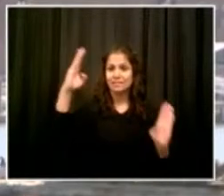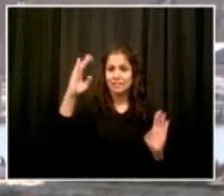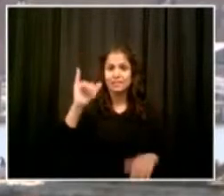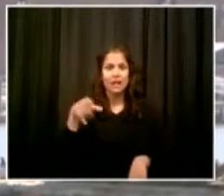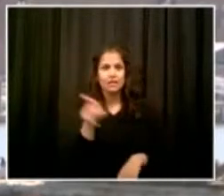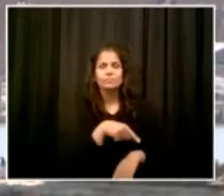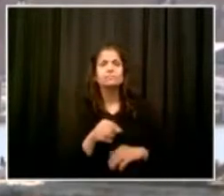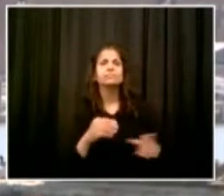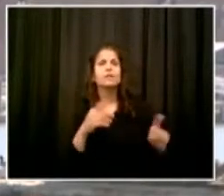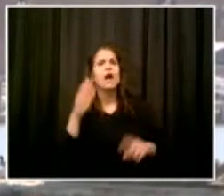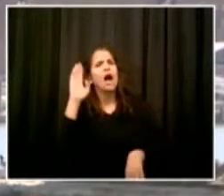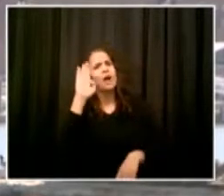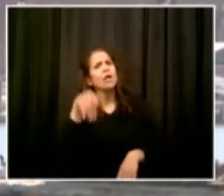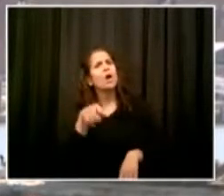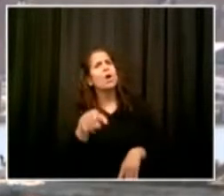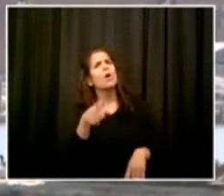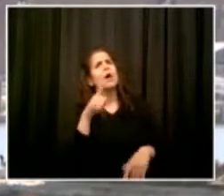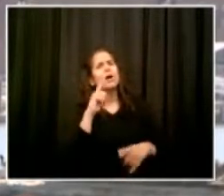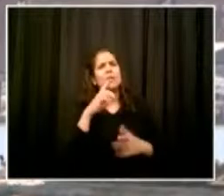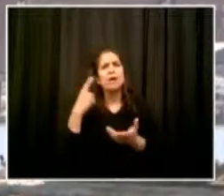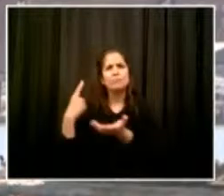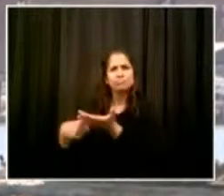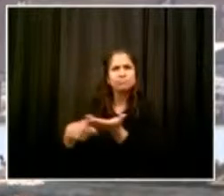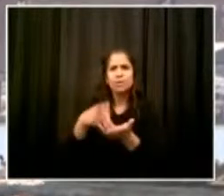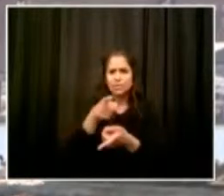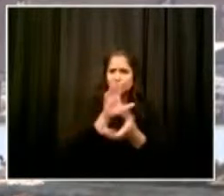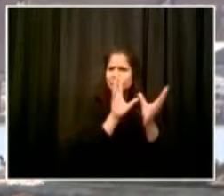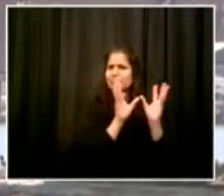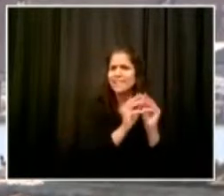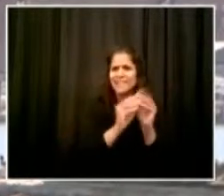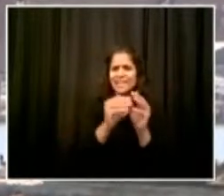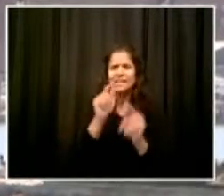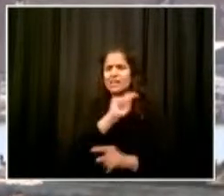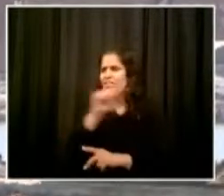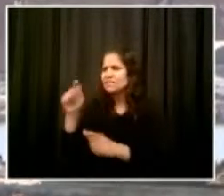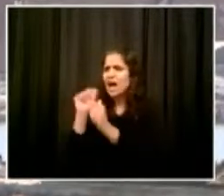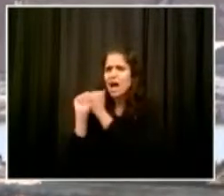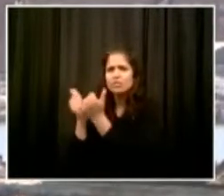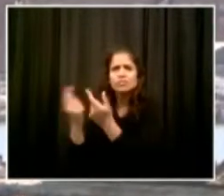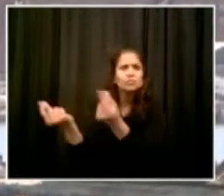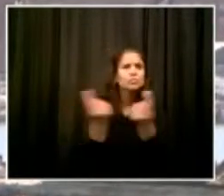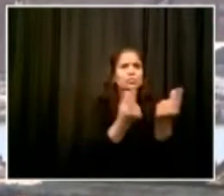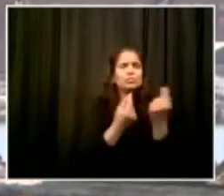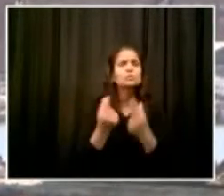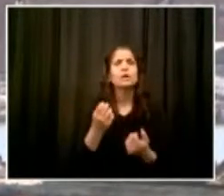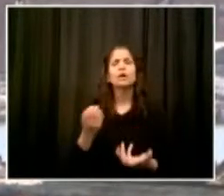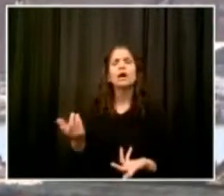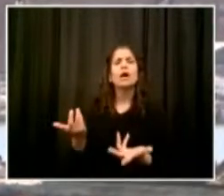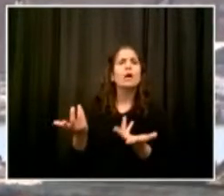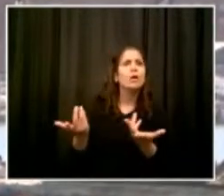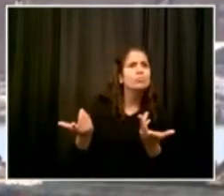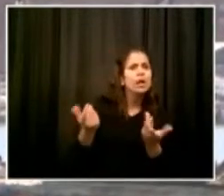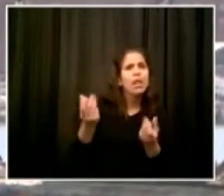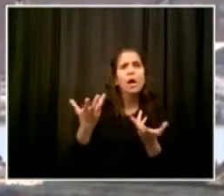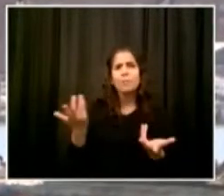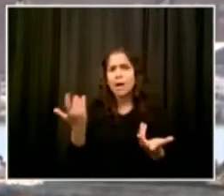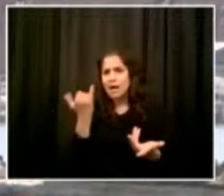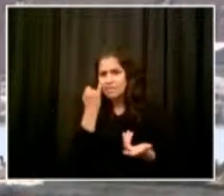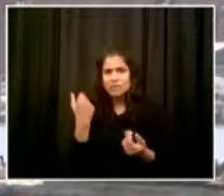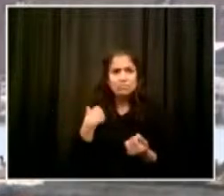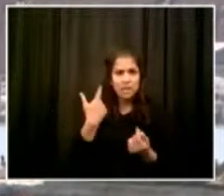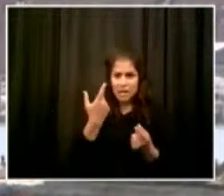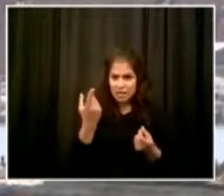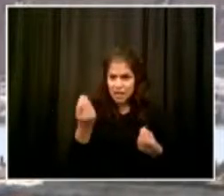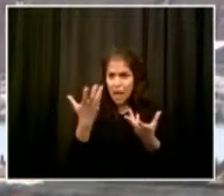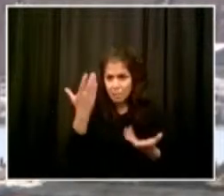that conversation is like. So what you can tell us. Sure. Commissioner and I talk all the time. Remember, this is someone I've been working very closely with